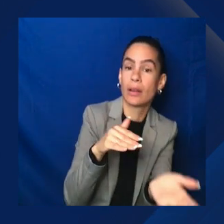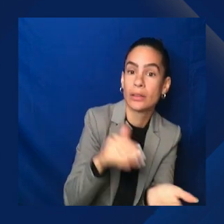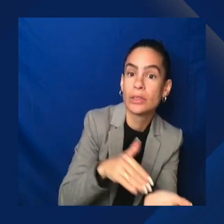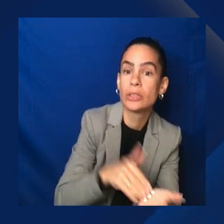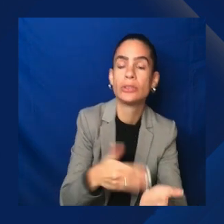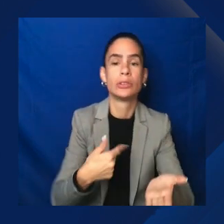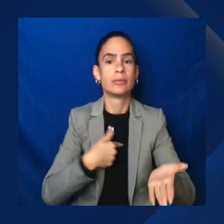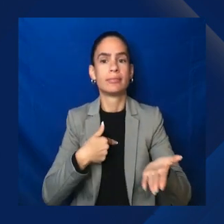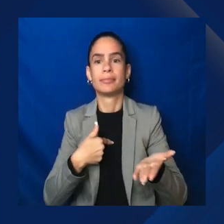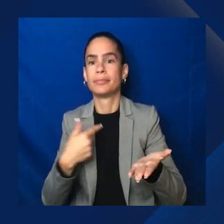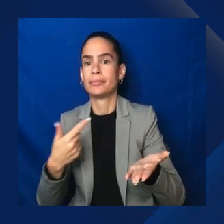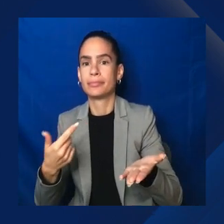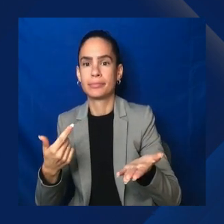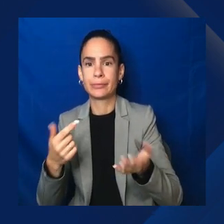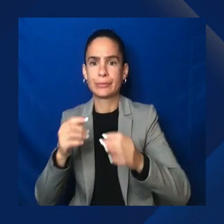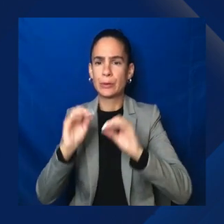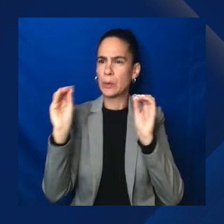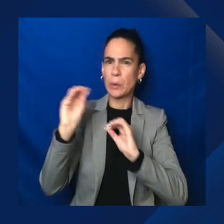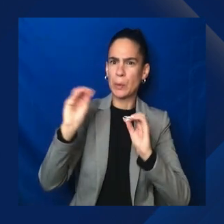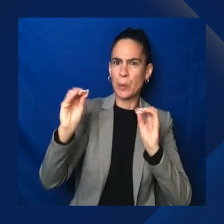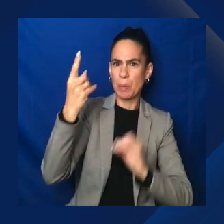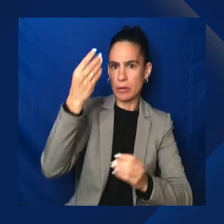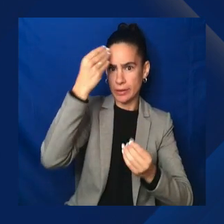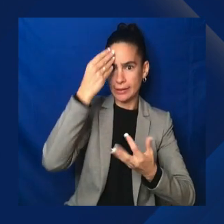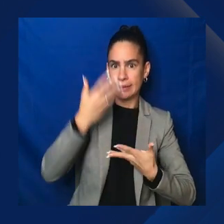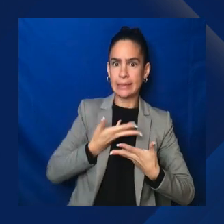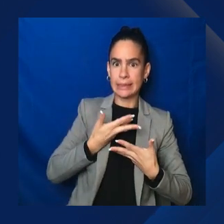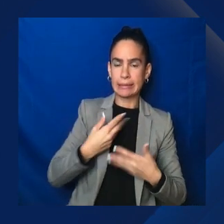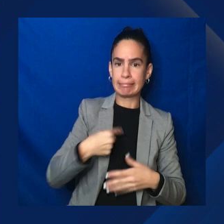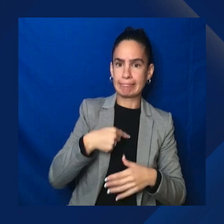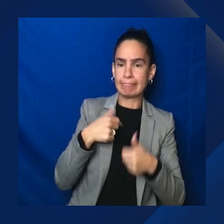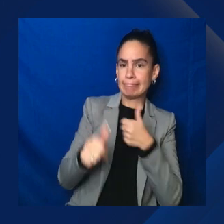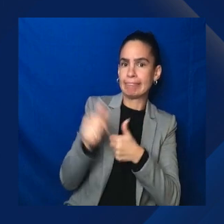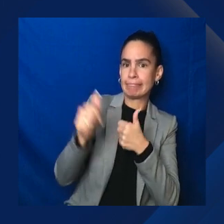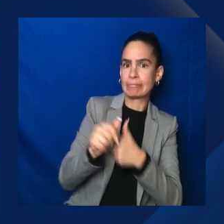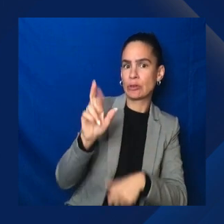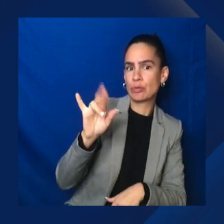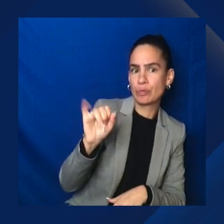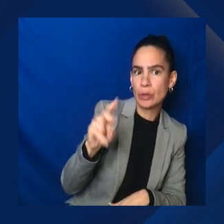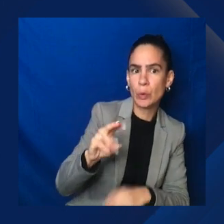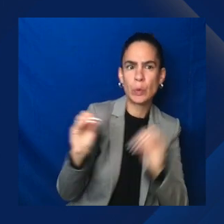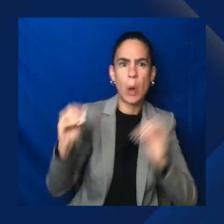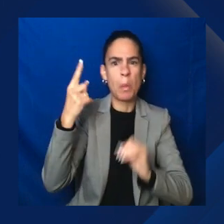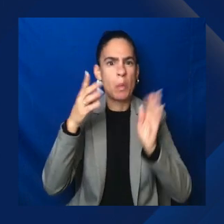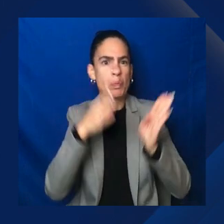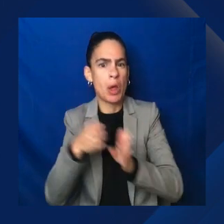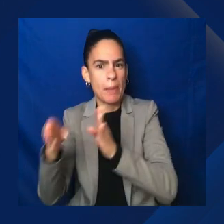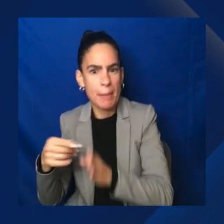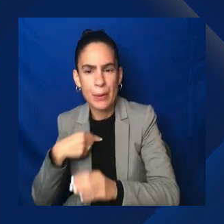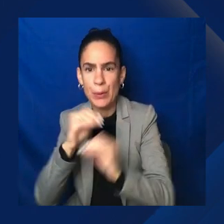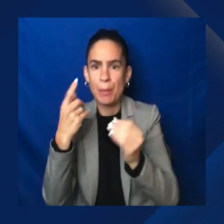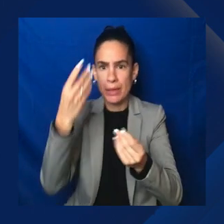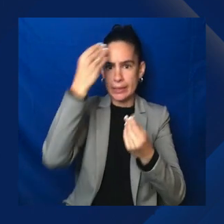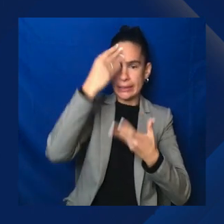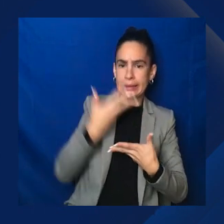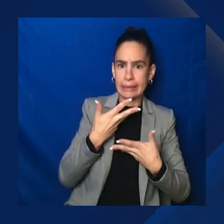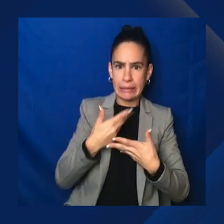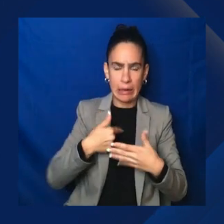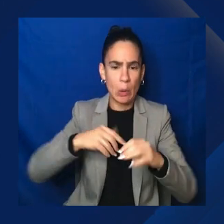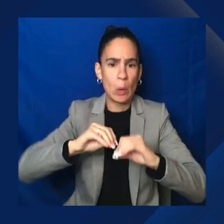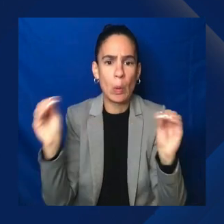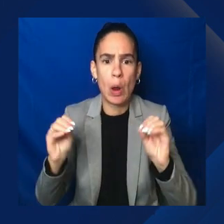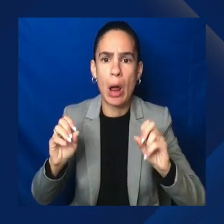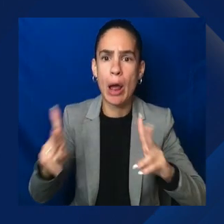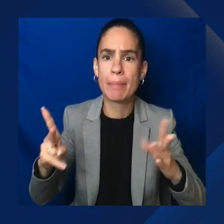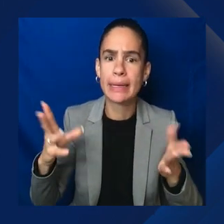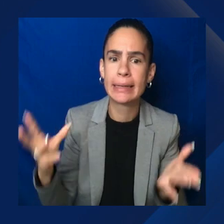at risk, not having that preparation or even having my mind go to a place where this is something that I should be thinking about and how can I prepare and